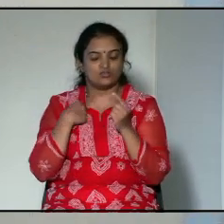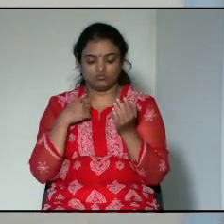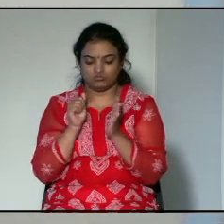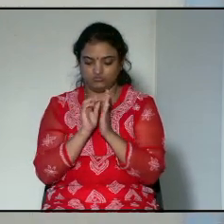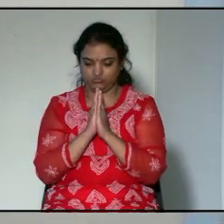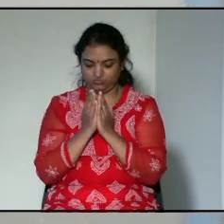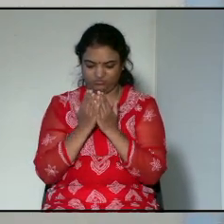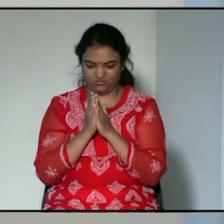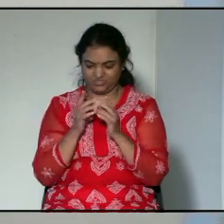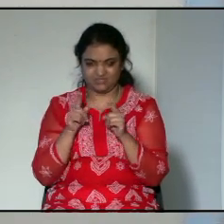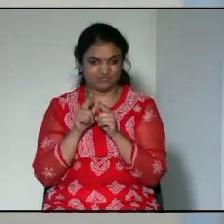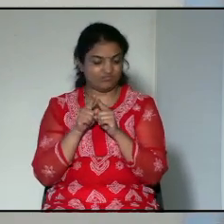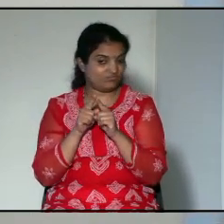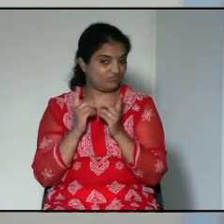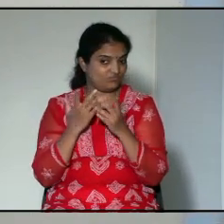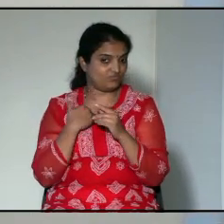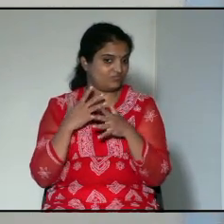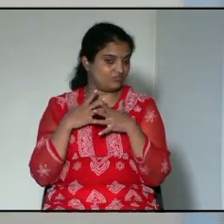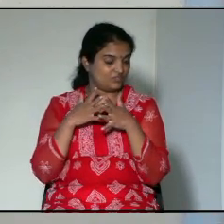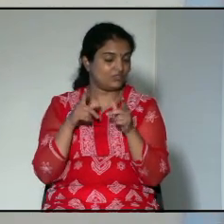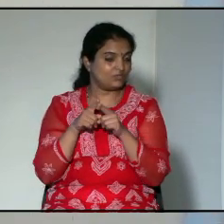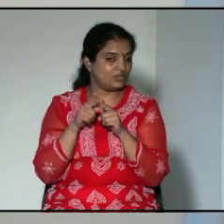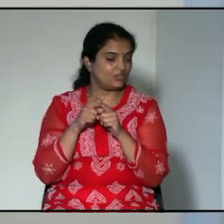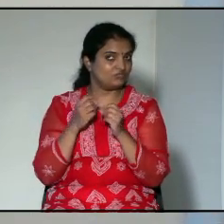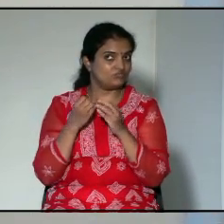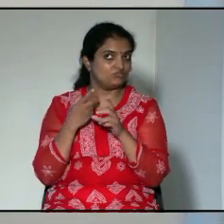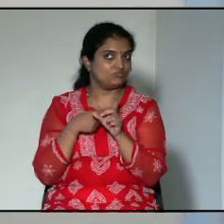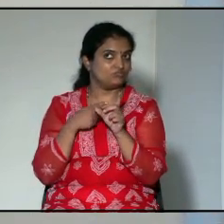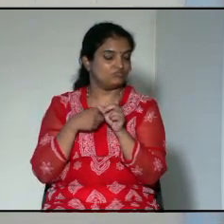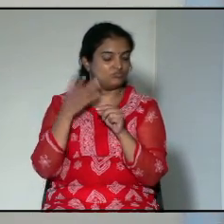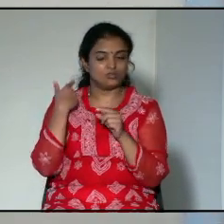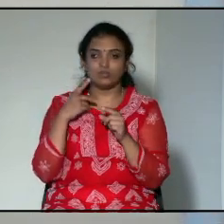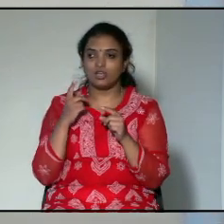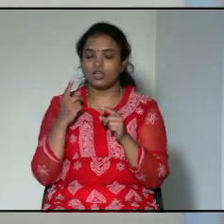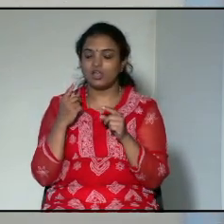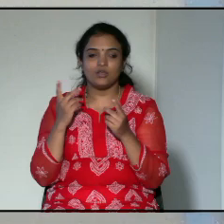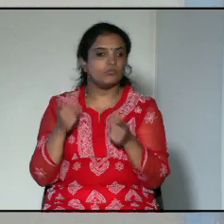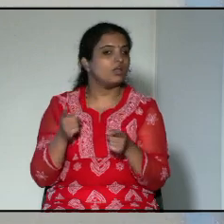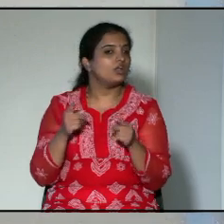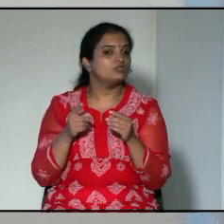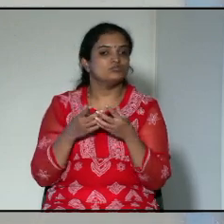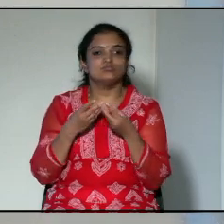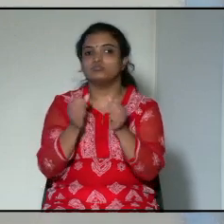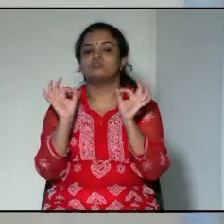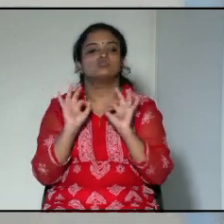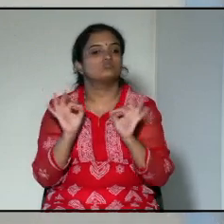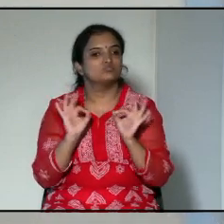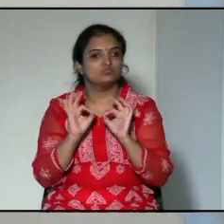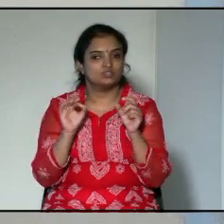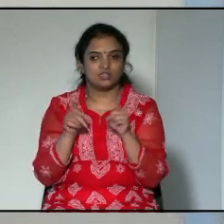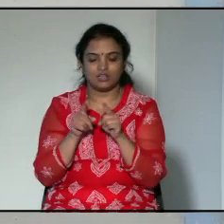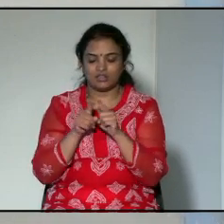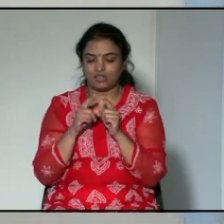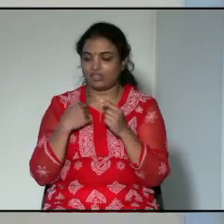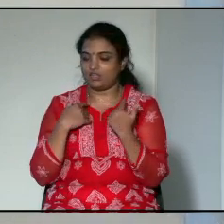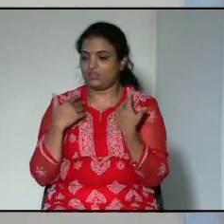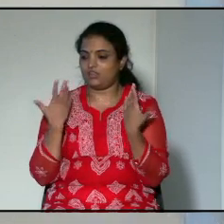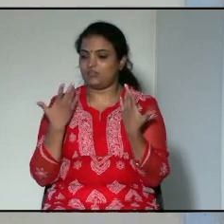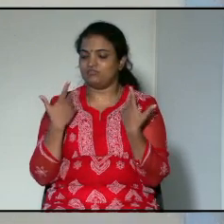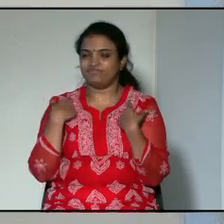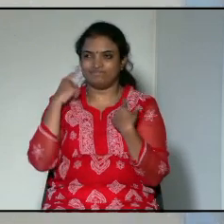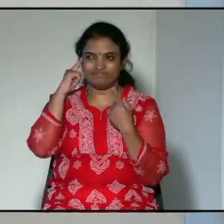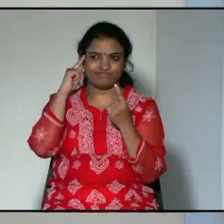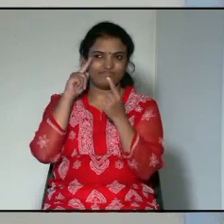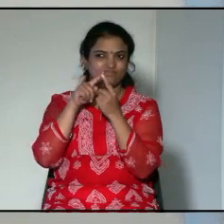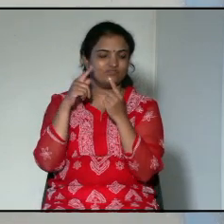I'm embarrassed to say several years ago. And it never happened. It's only when her centenary was approaching that somewhere I felt